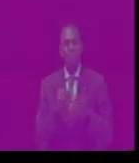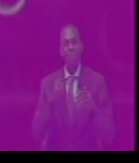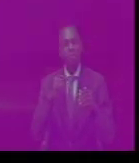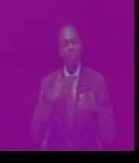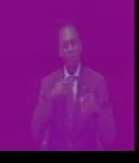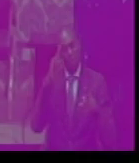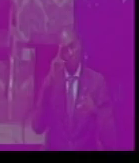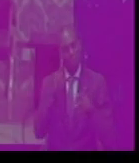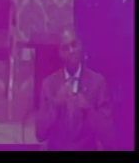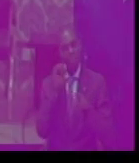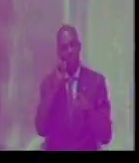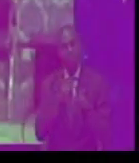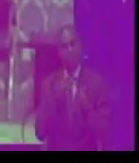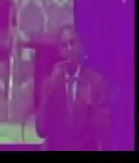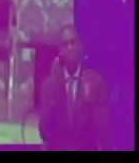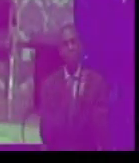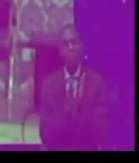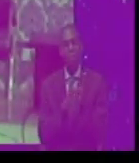Praise the Lord.